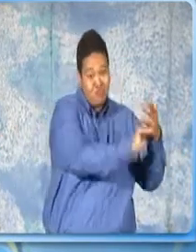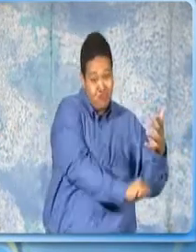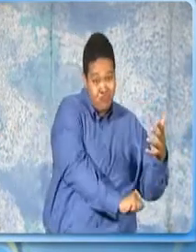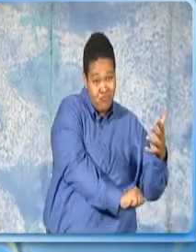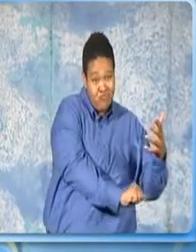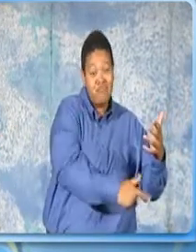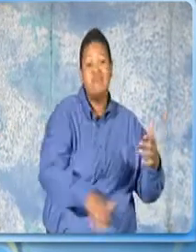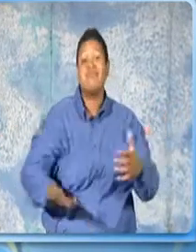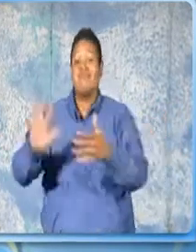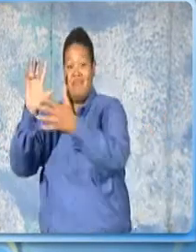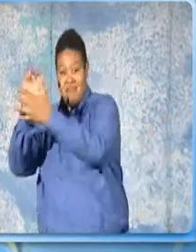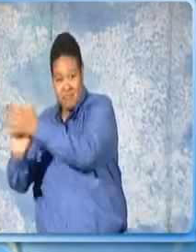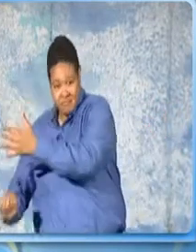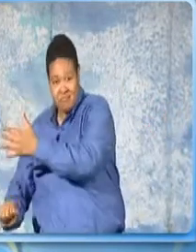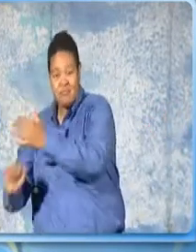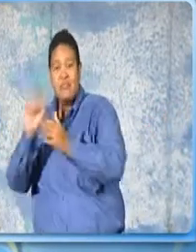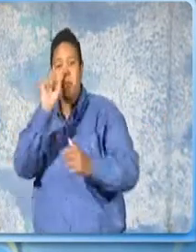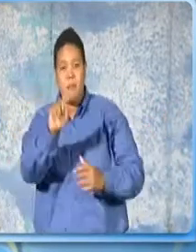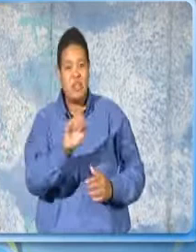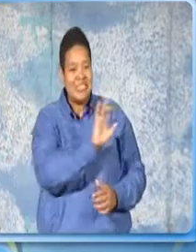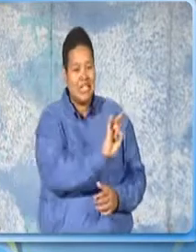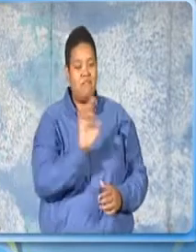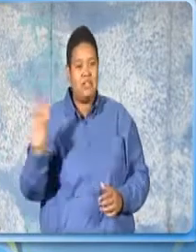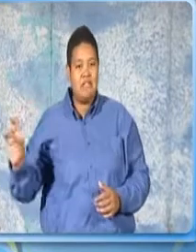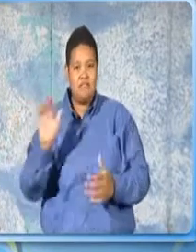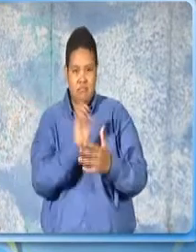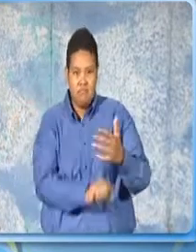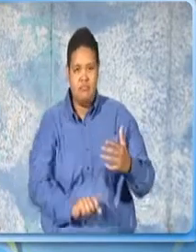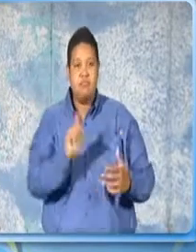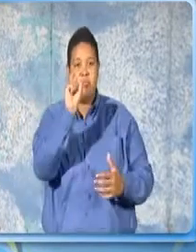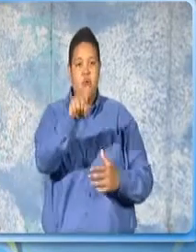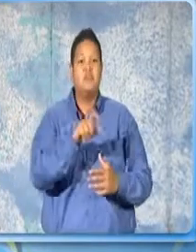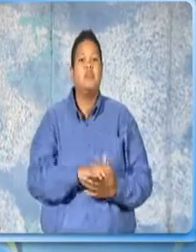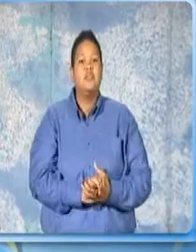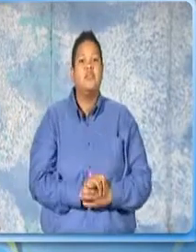subtract 7 from the right-hand side of the equation.